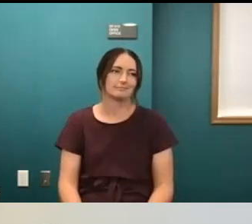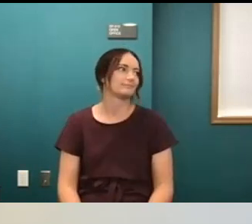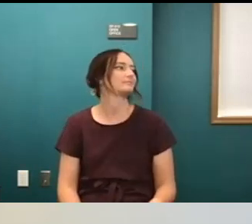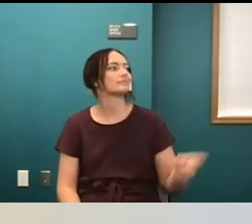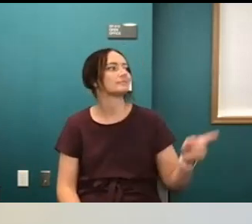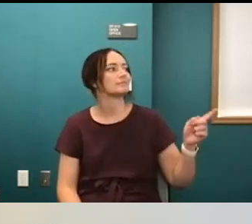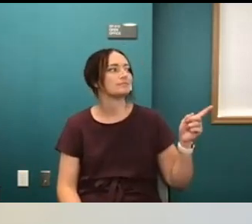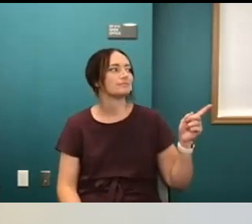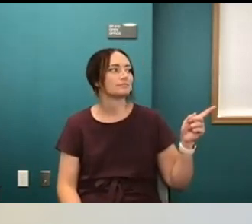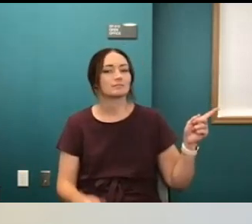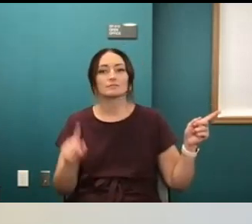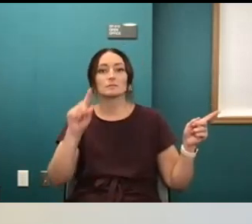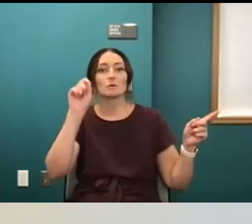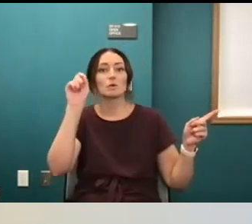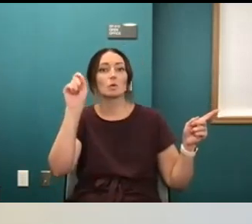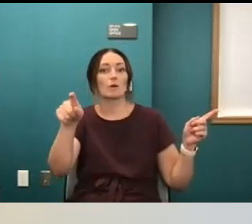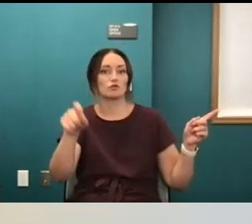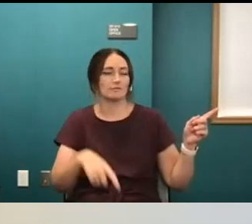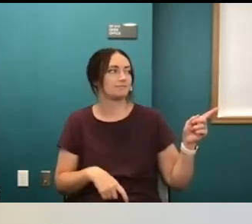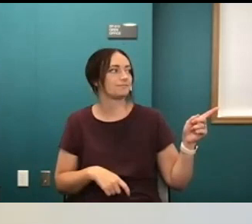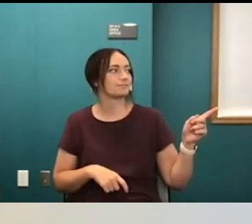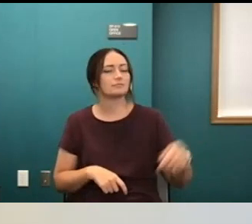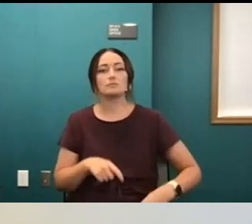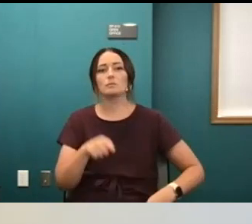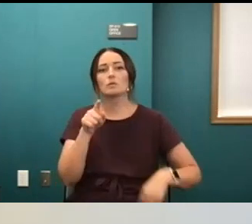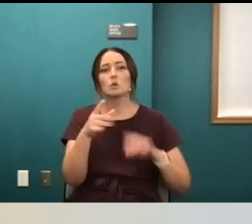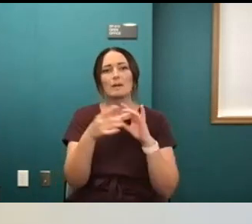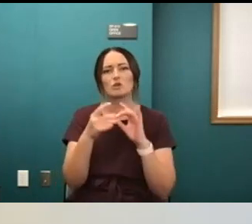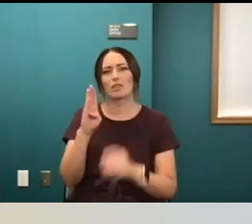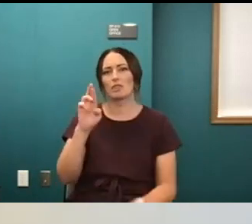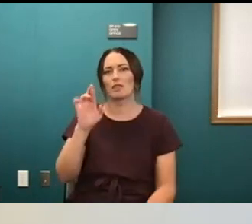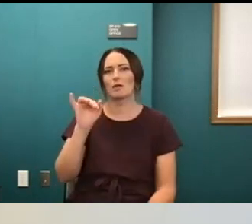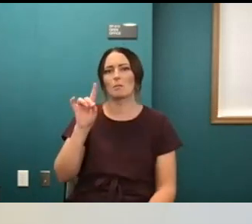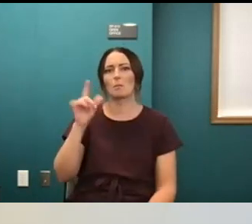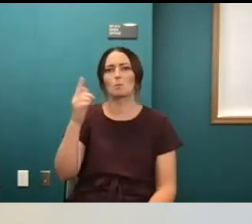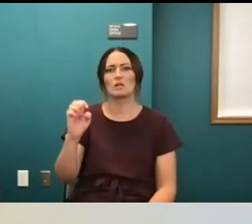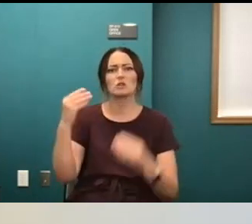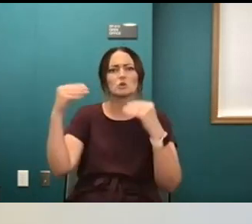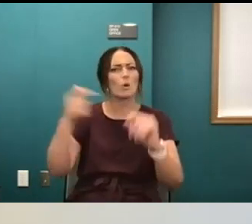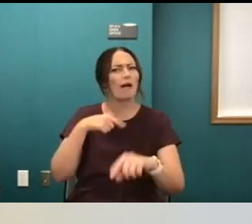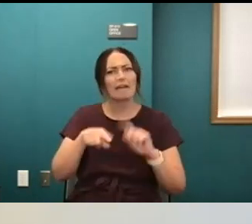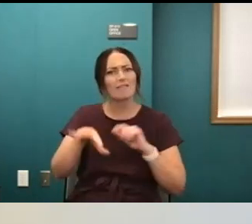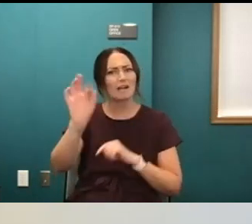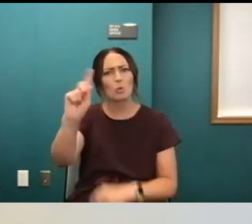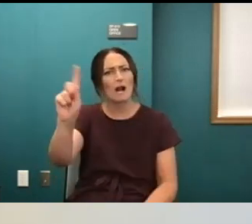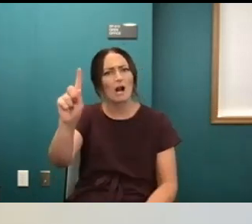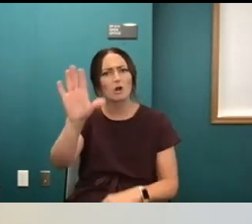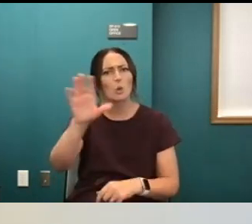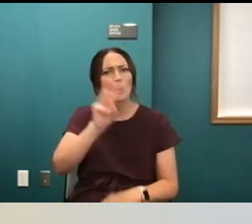right. I ask a quick question? You mentioned the Bridge store, but I can't find that on your website. Where is